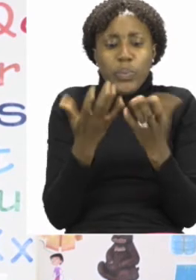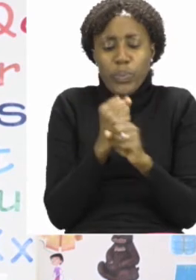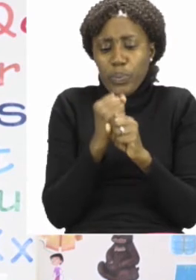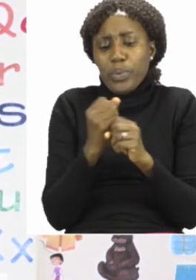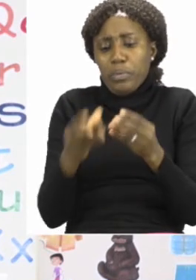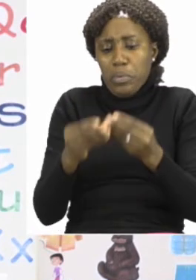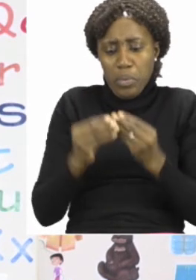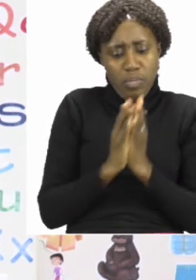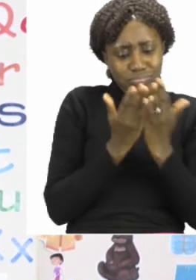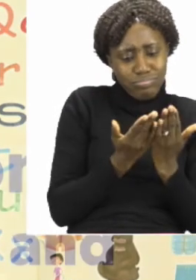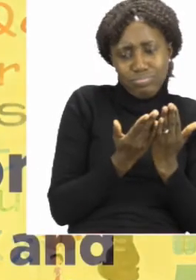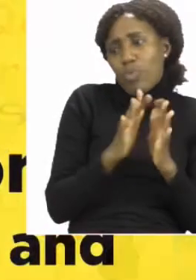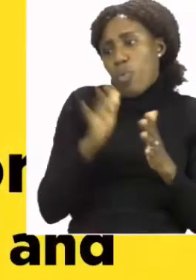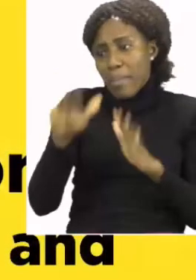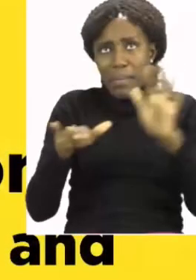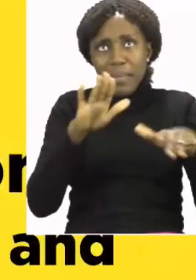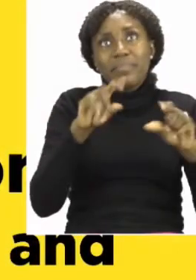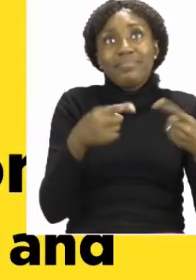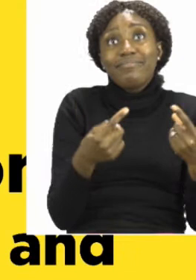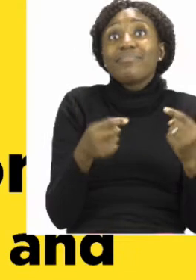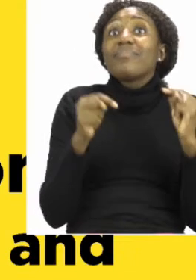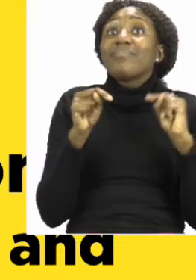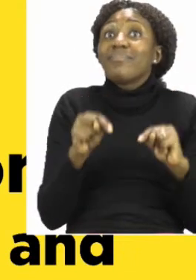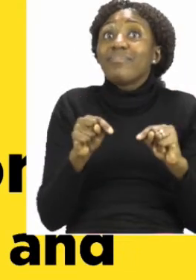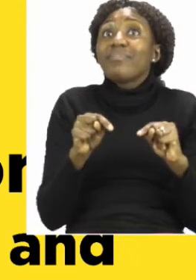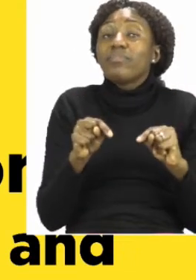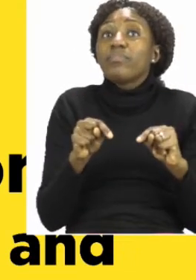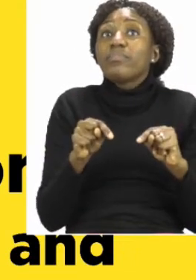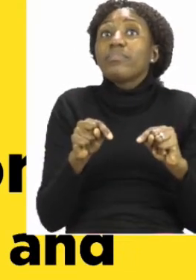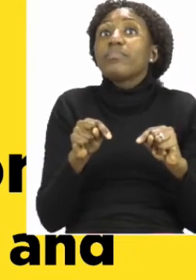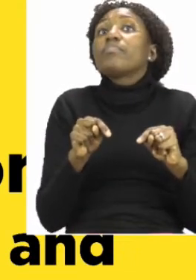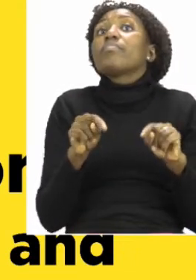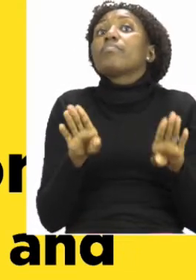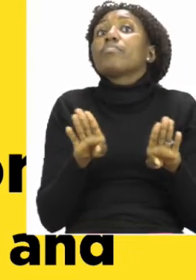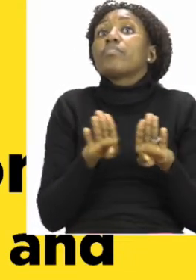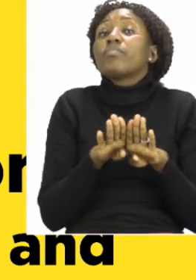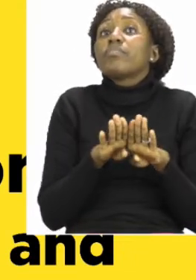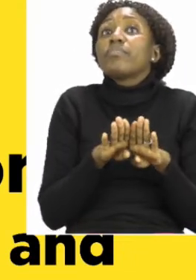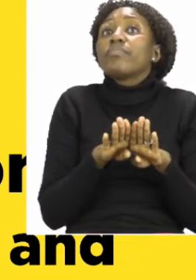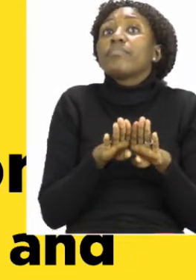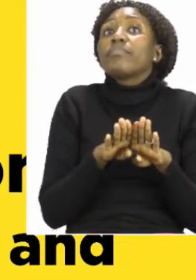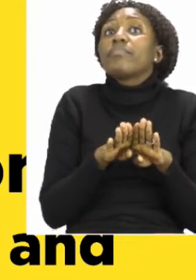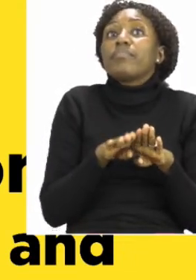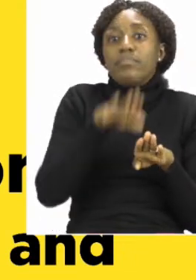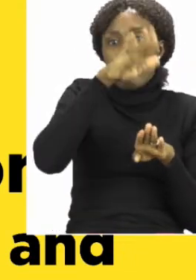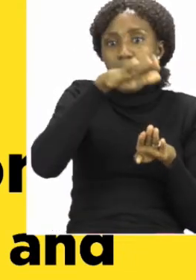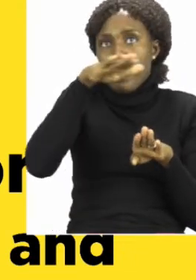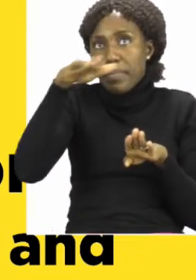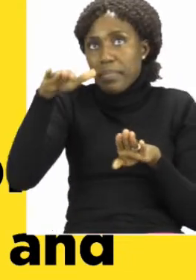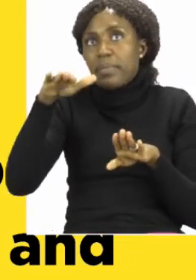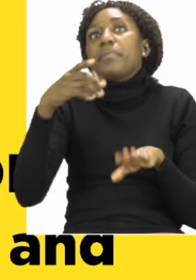are dry before you touch anything else. For today's lesson, we will be doing order